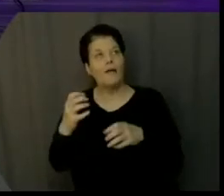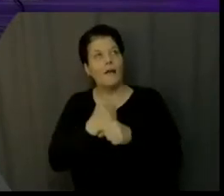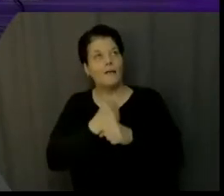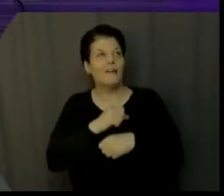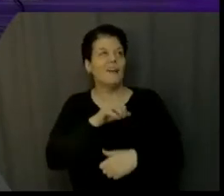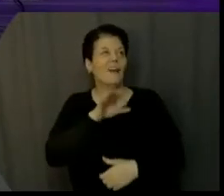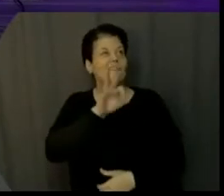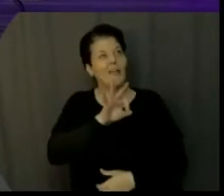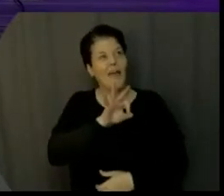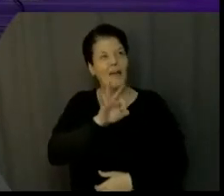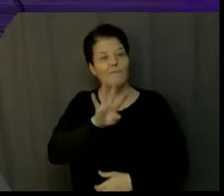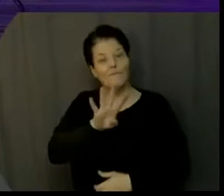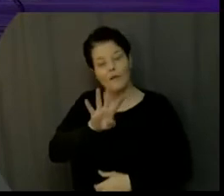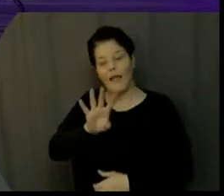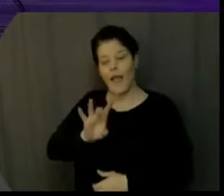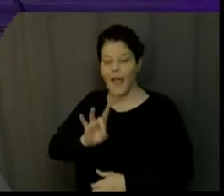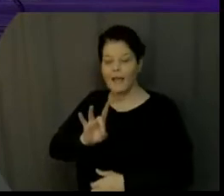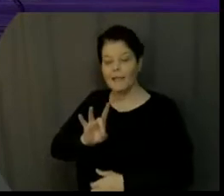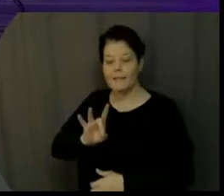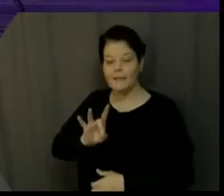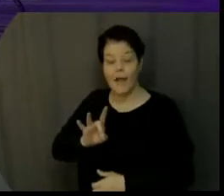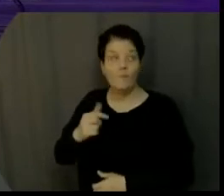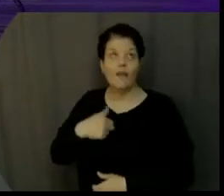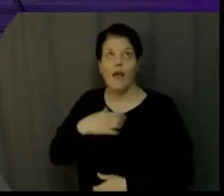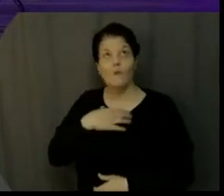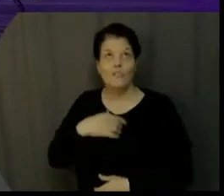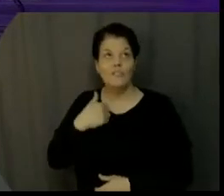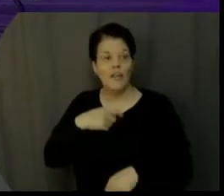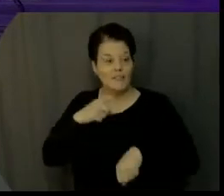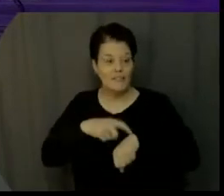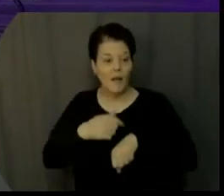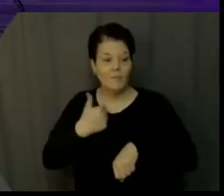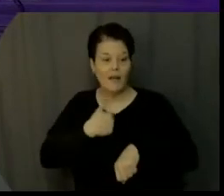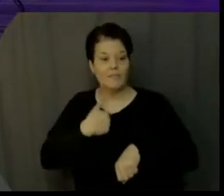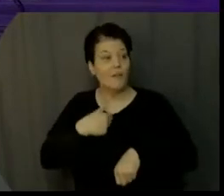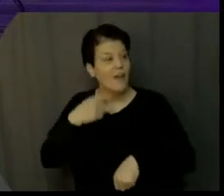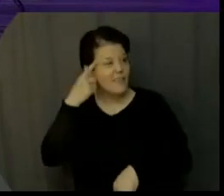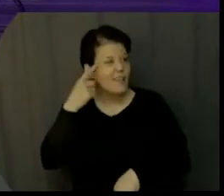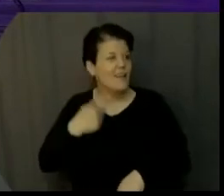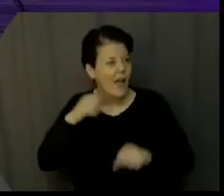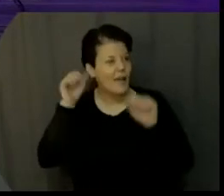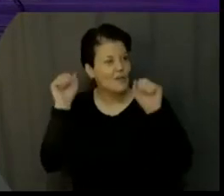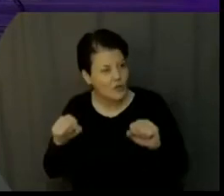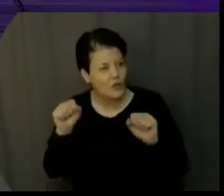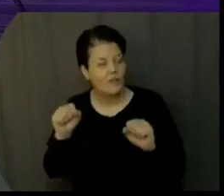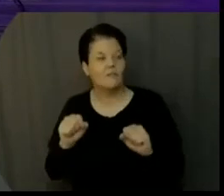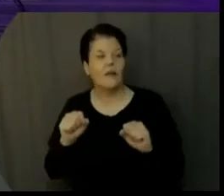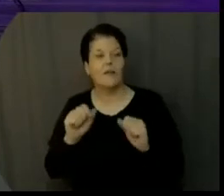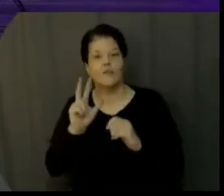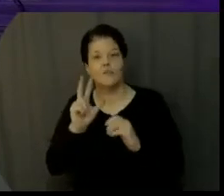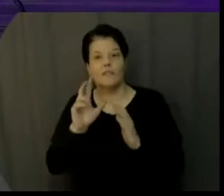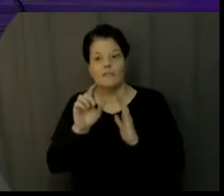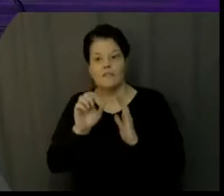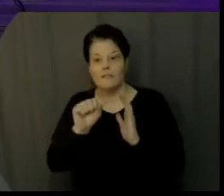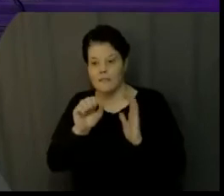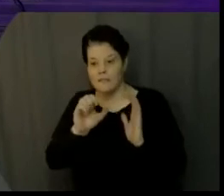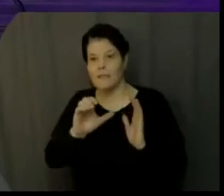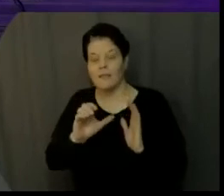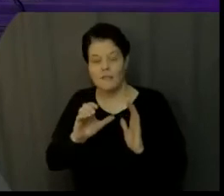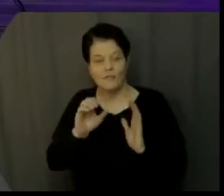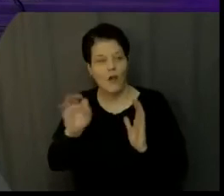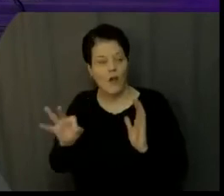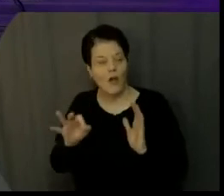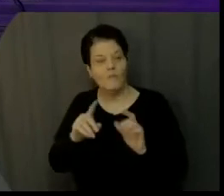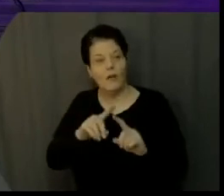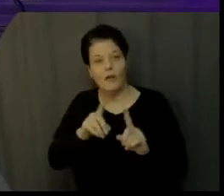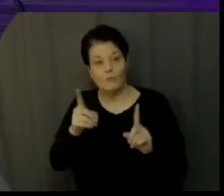9:48. I wish I would have timed myself because I think I could have gotten 3 more seconds off. But I got a lot farther and